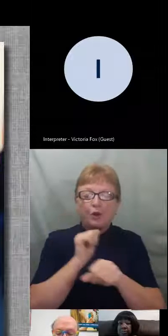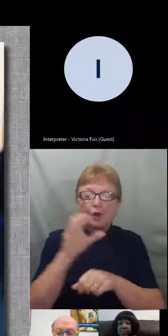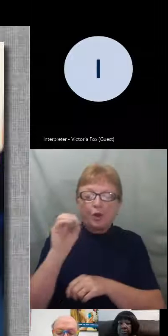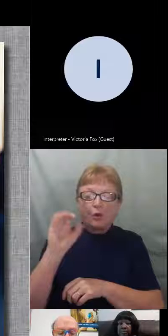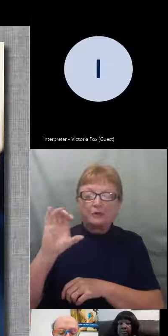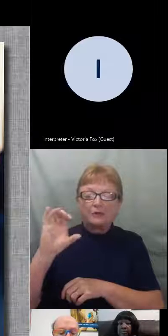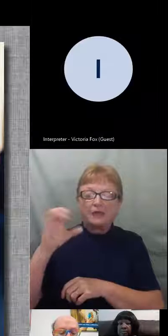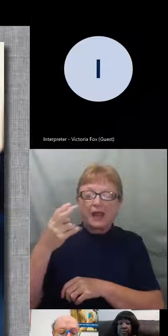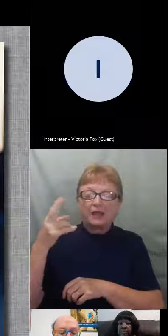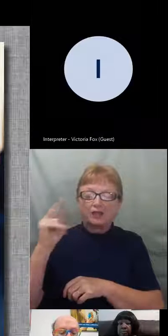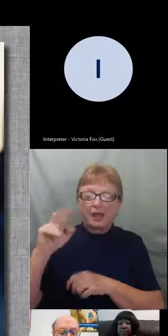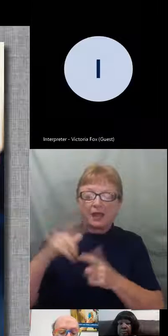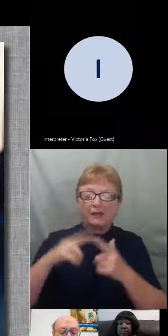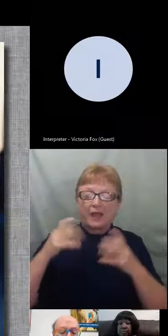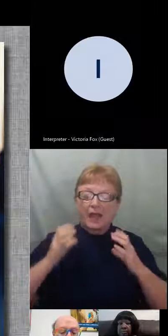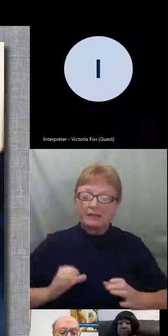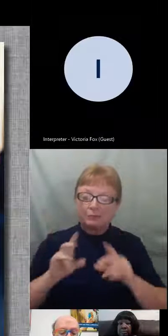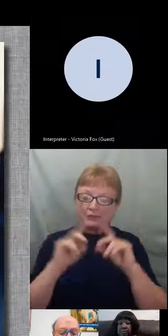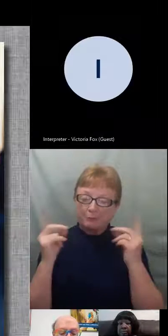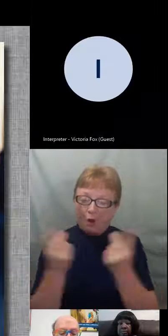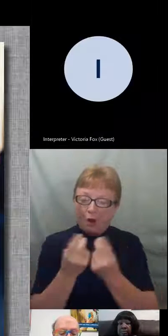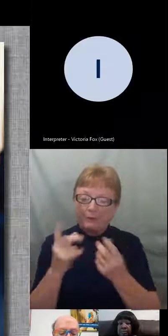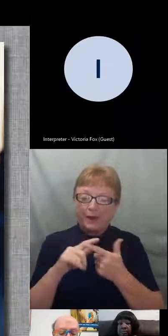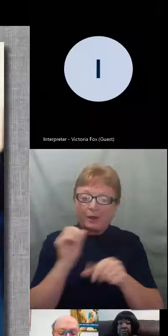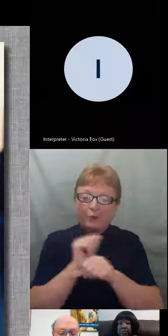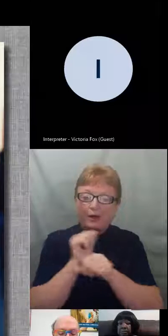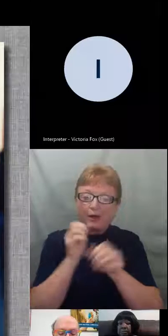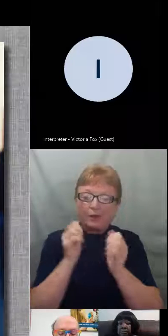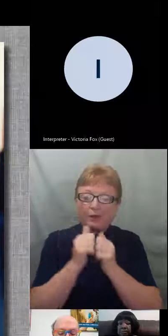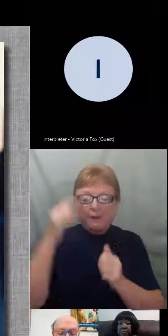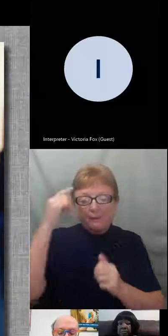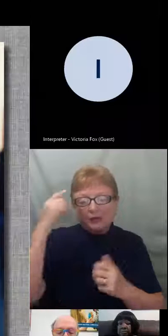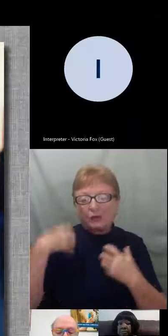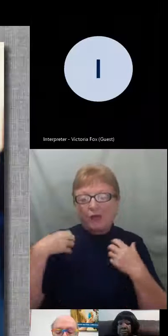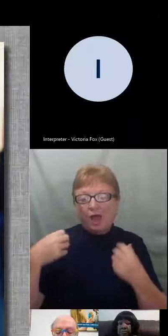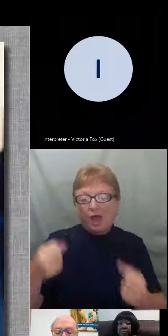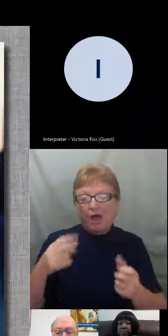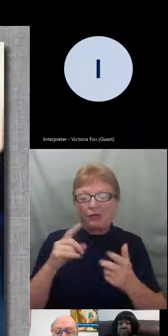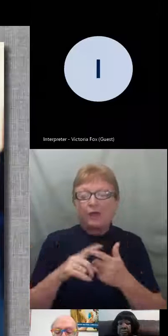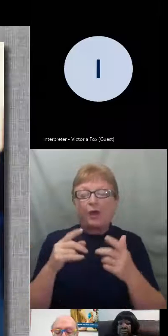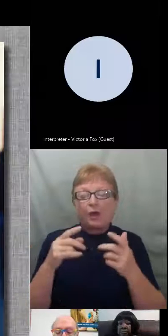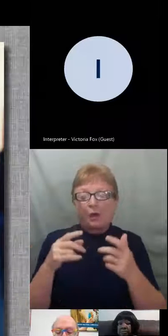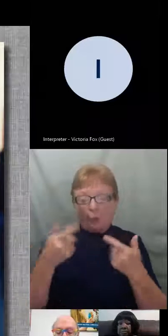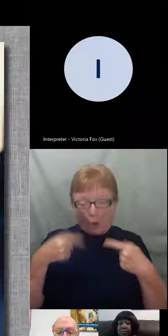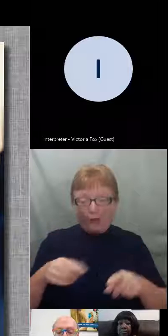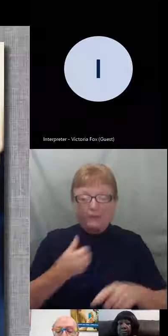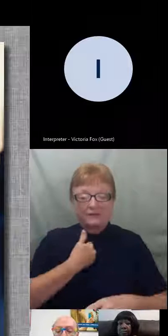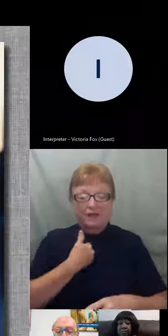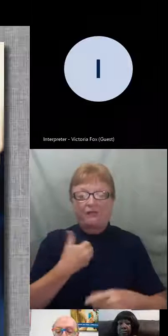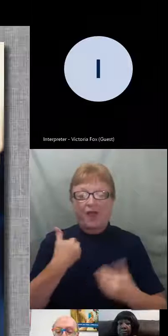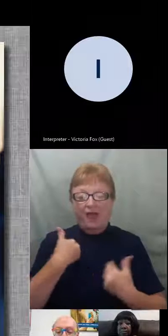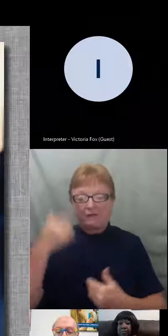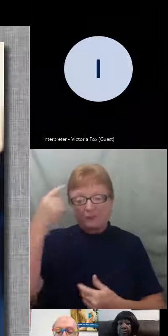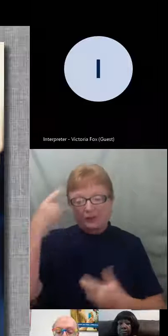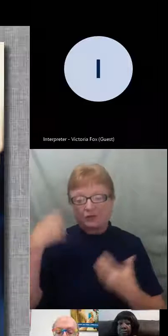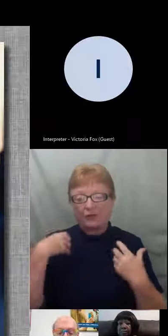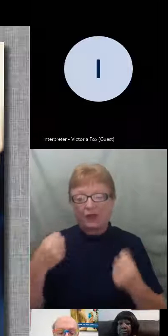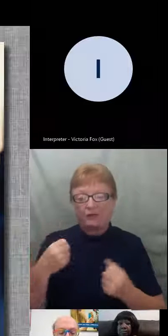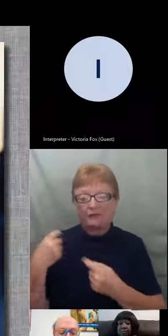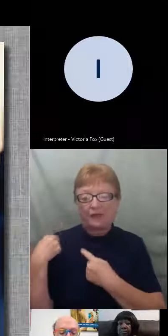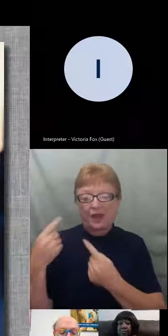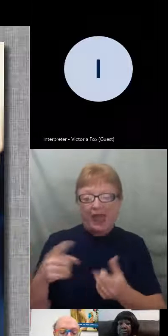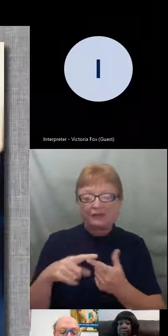Department. I am someone who's been working in the mental health field while living with a serious mental illness for the last 35